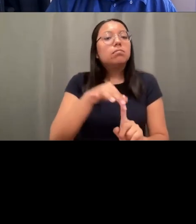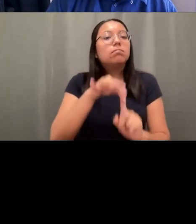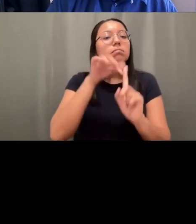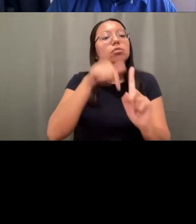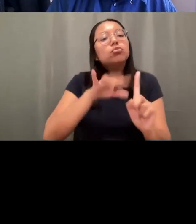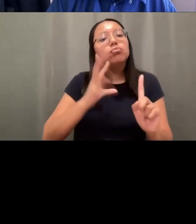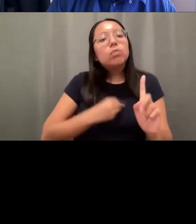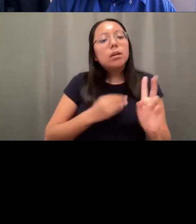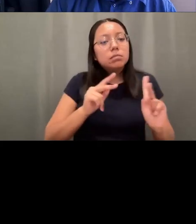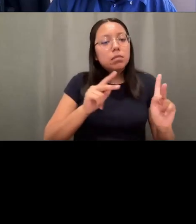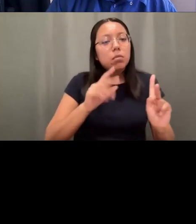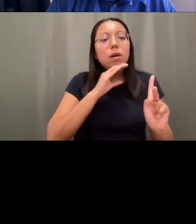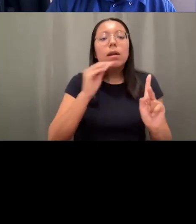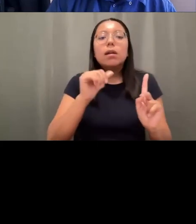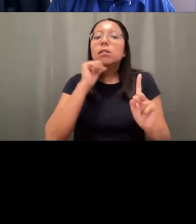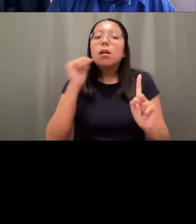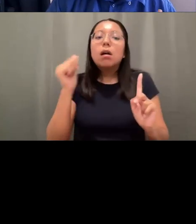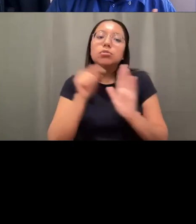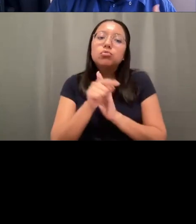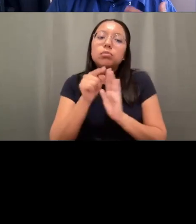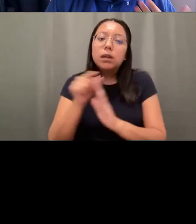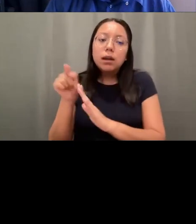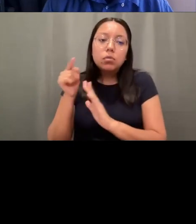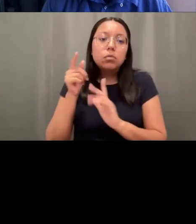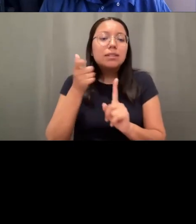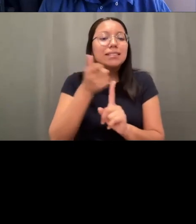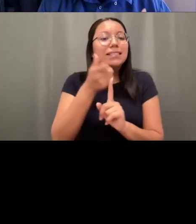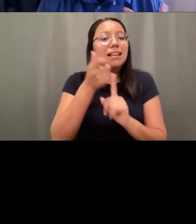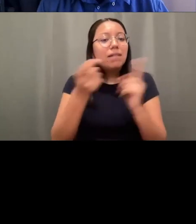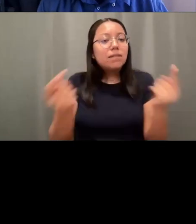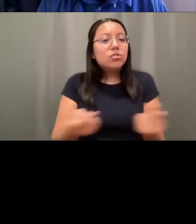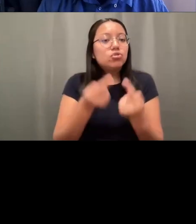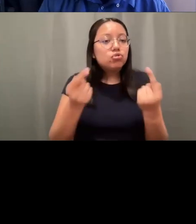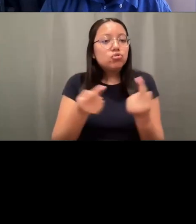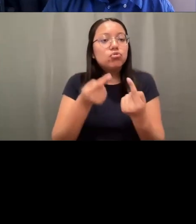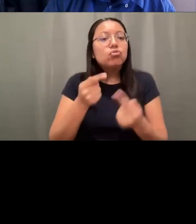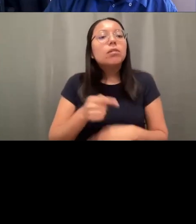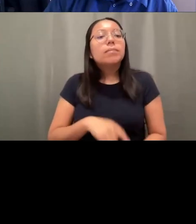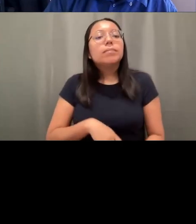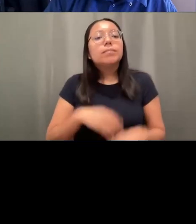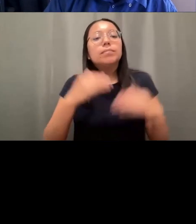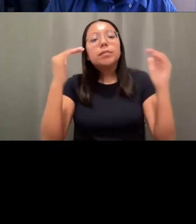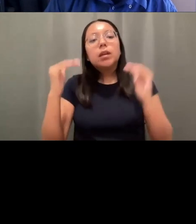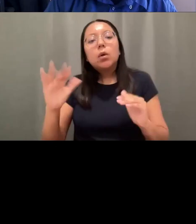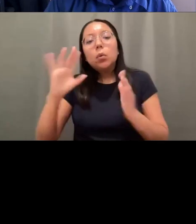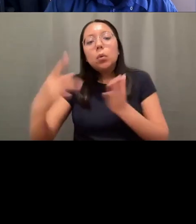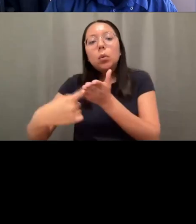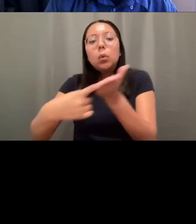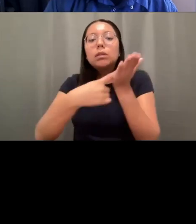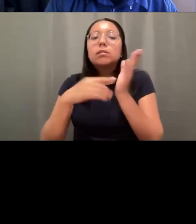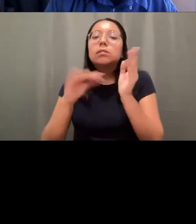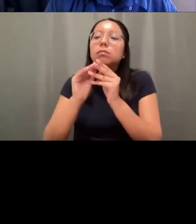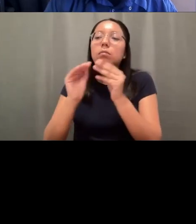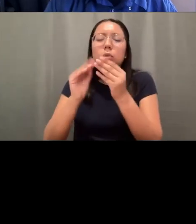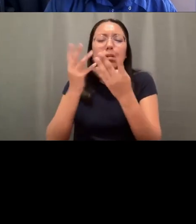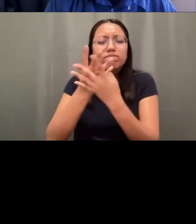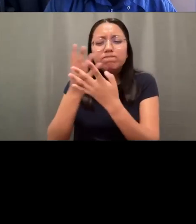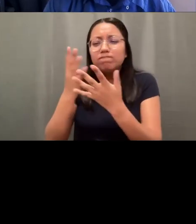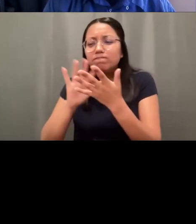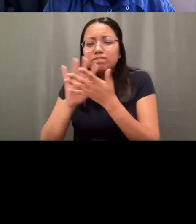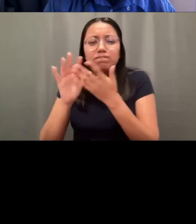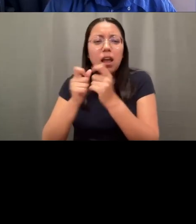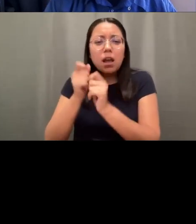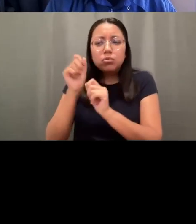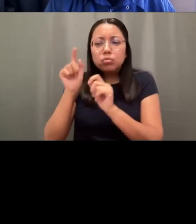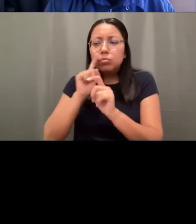We'll talk a little bit about some blurred lines and what we have in terms of like perceptions and pathologizing and how do we think about the concepts and